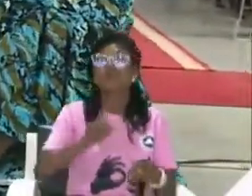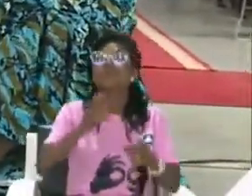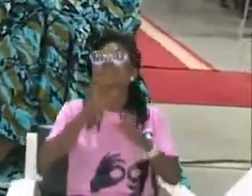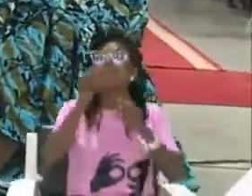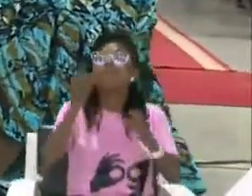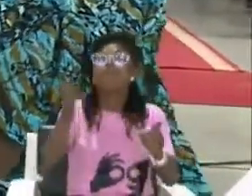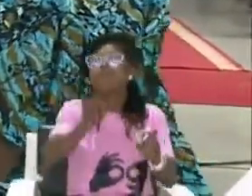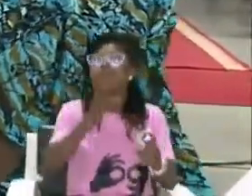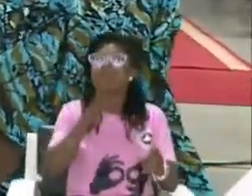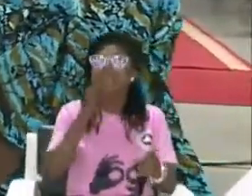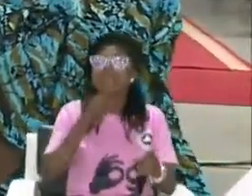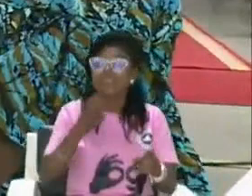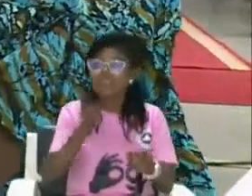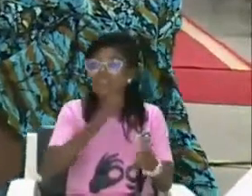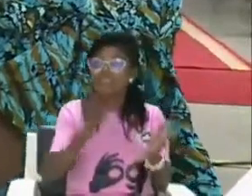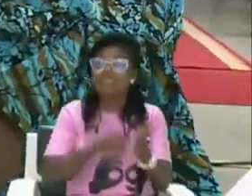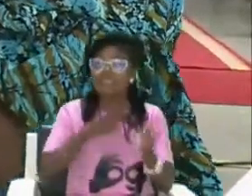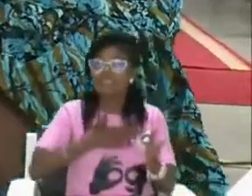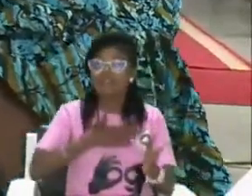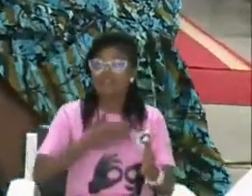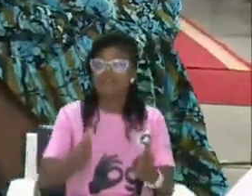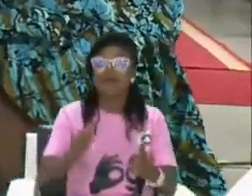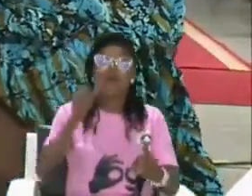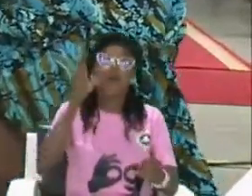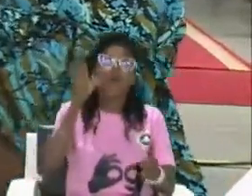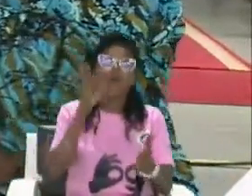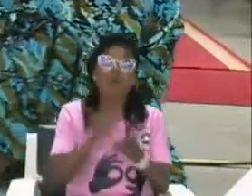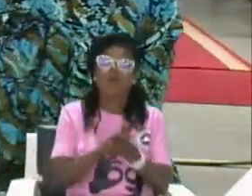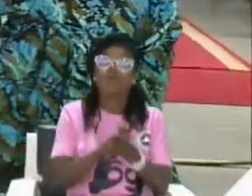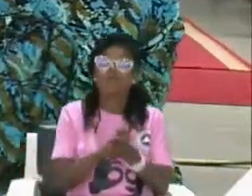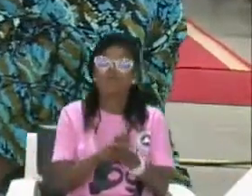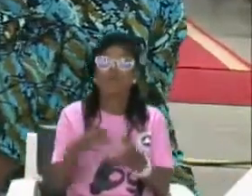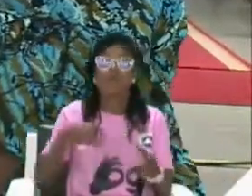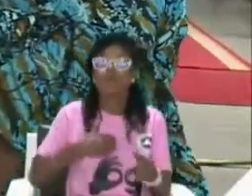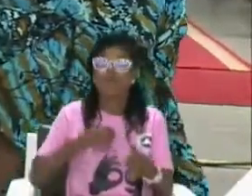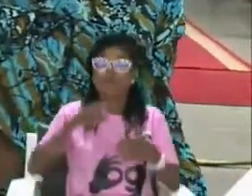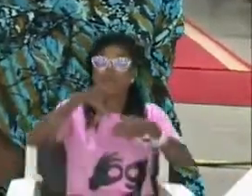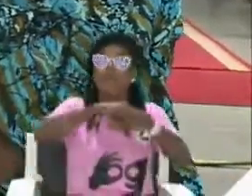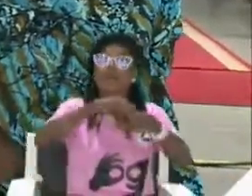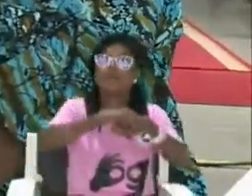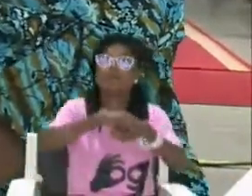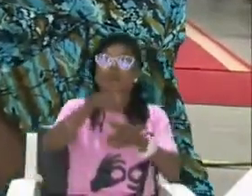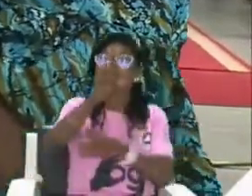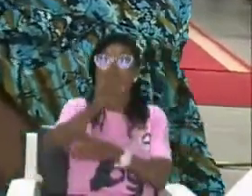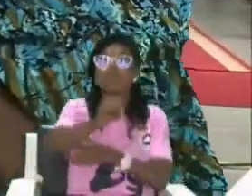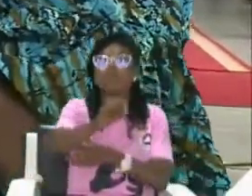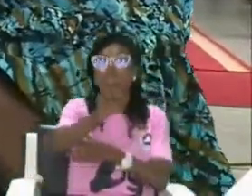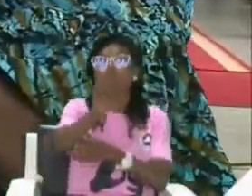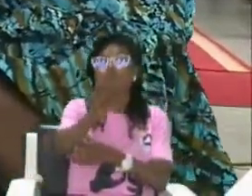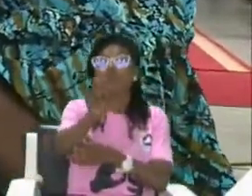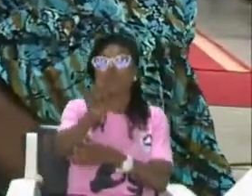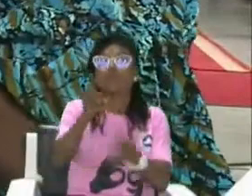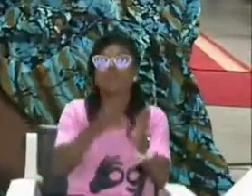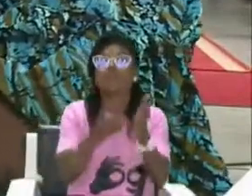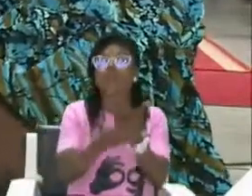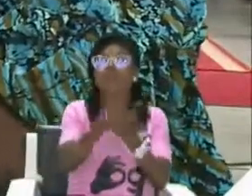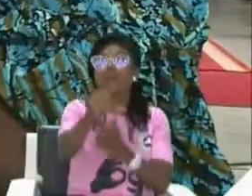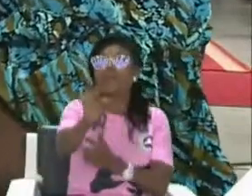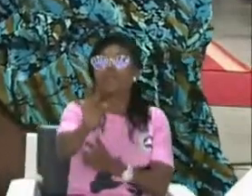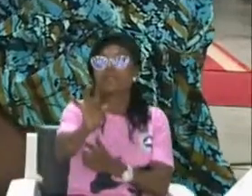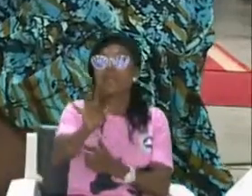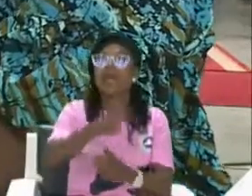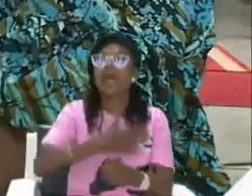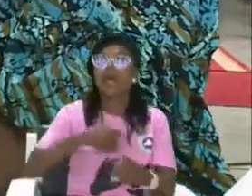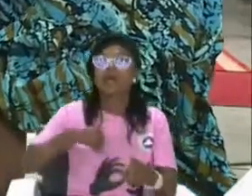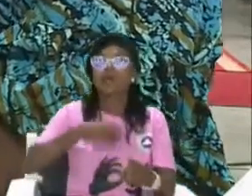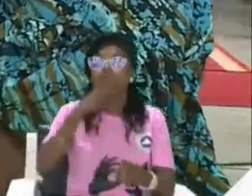AP Dolapo Samuel. We married here 2012, December 8th, and we have